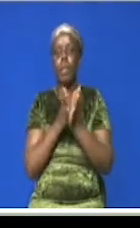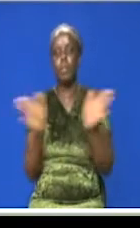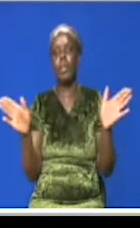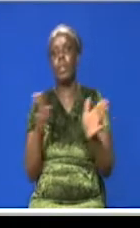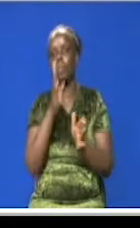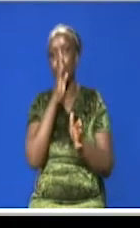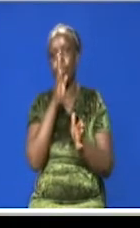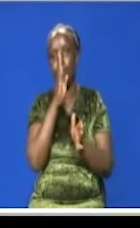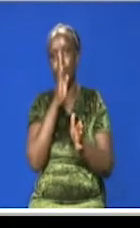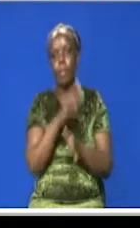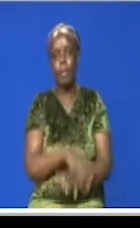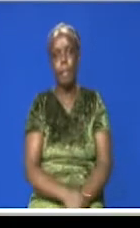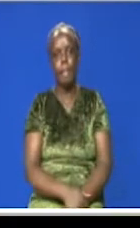debt.